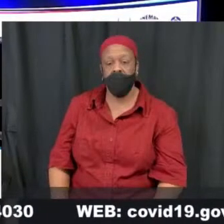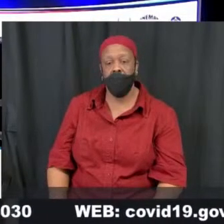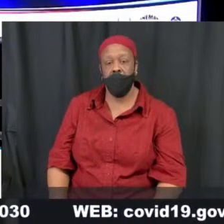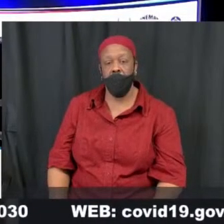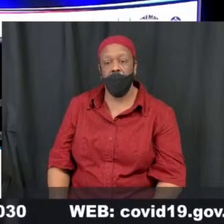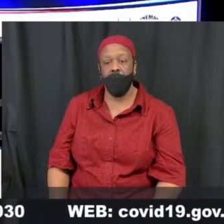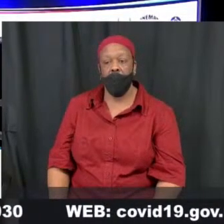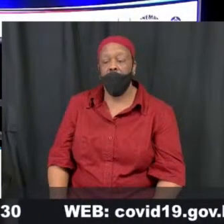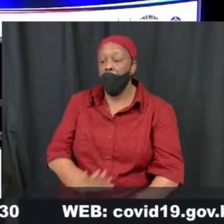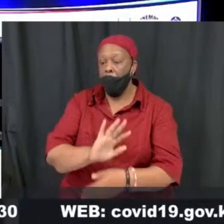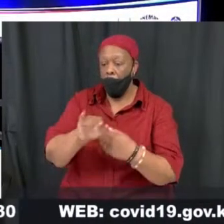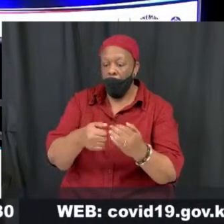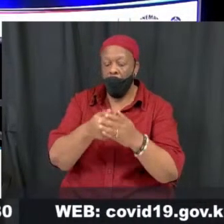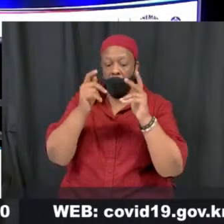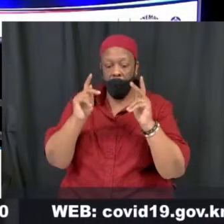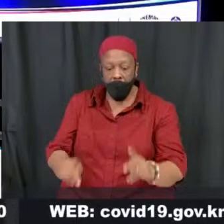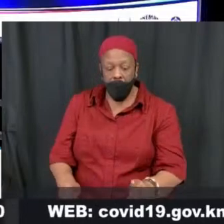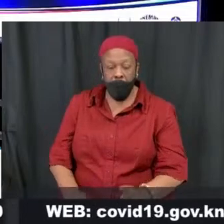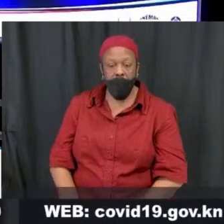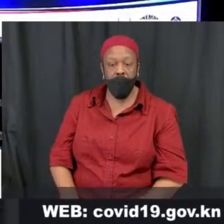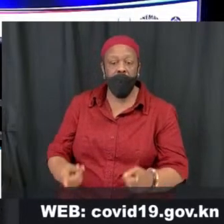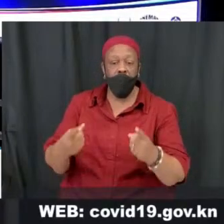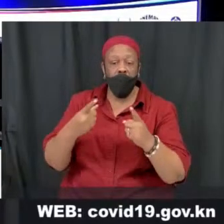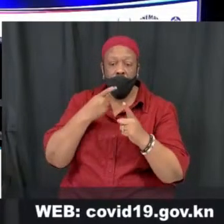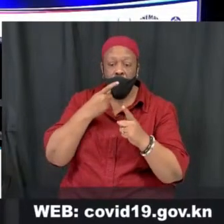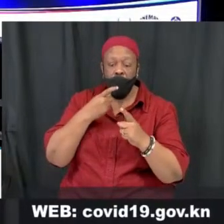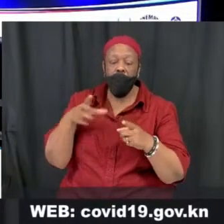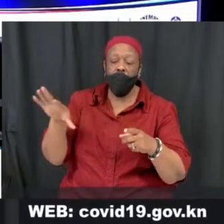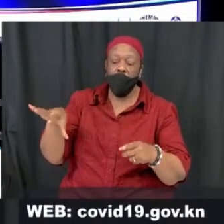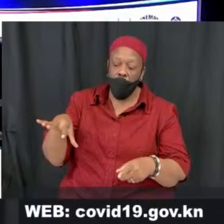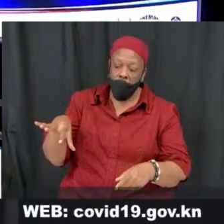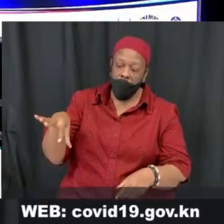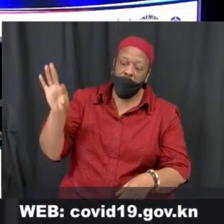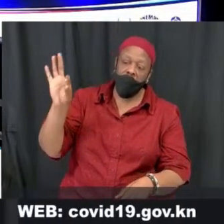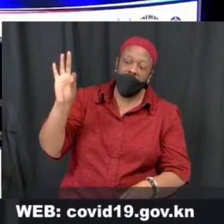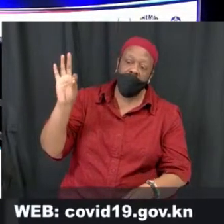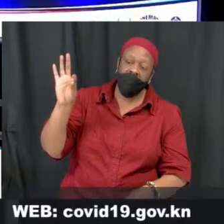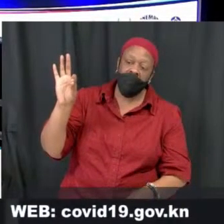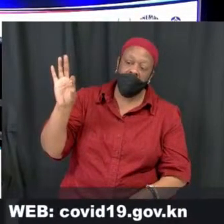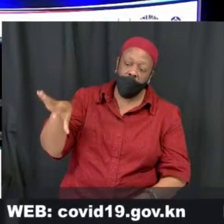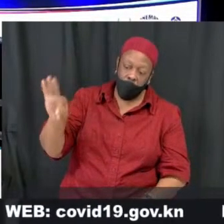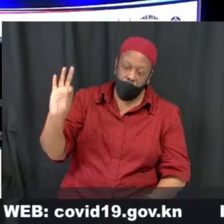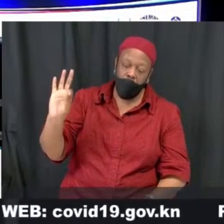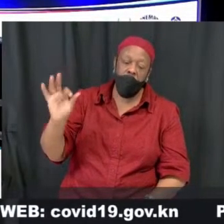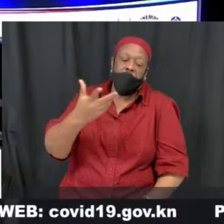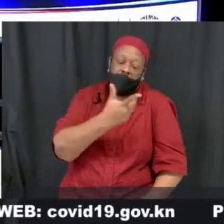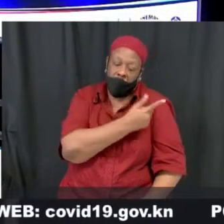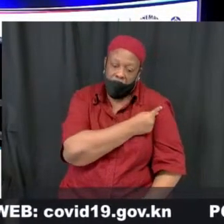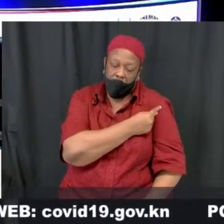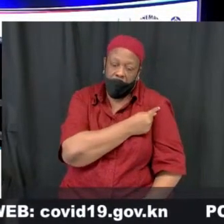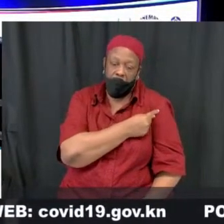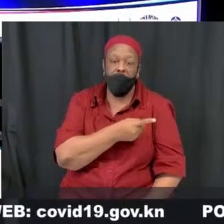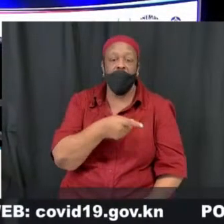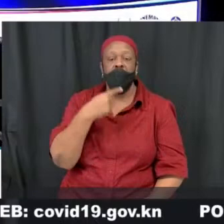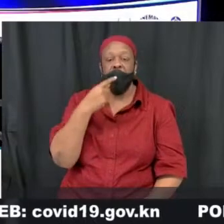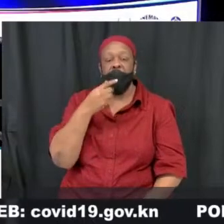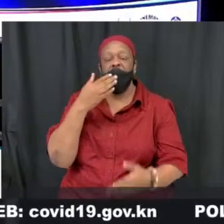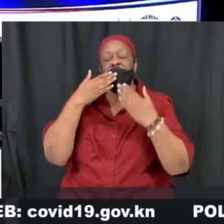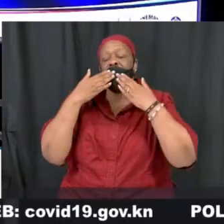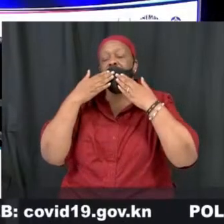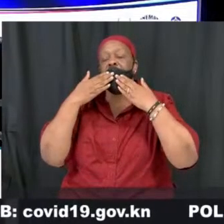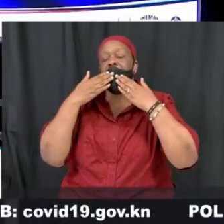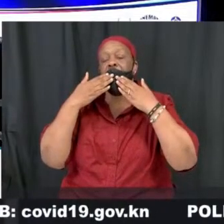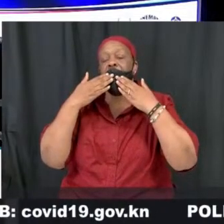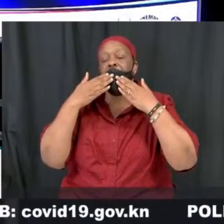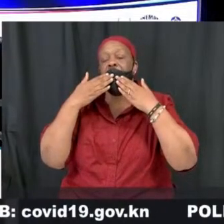forward and have been vaccinated, we say thank you. You are doing your part to help in